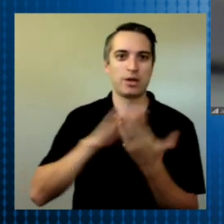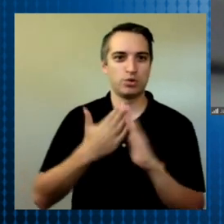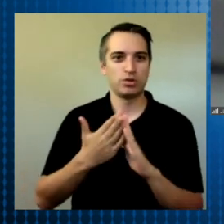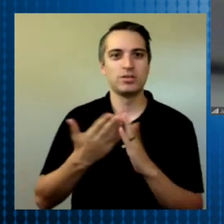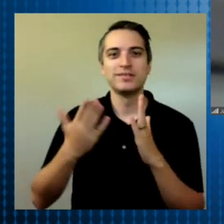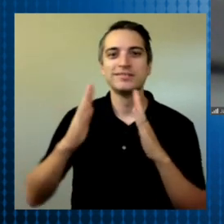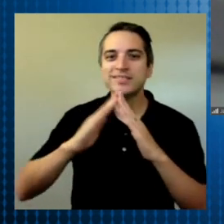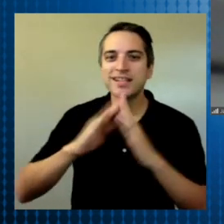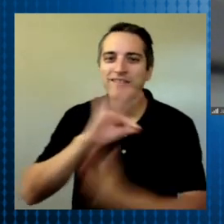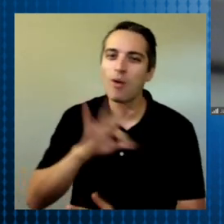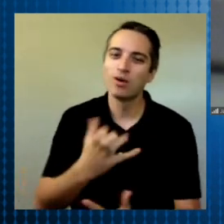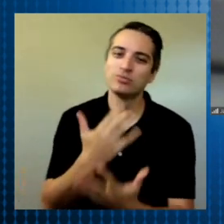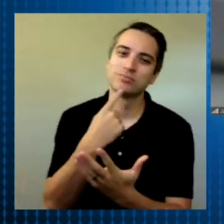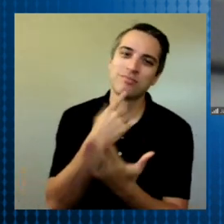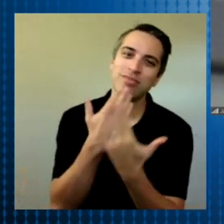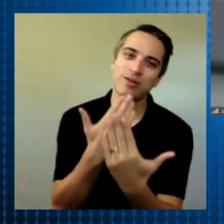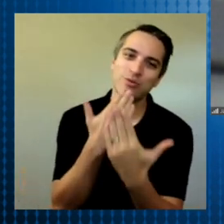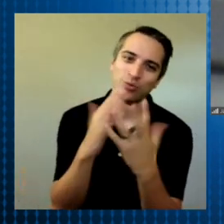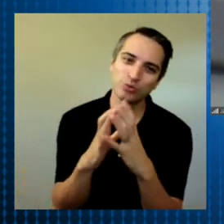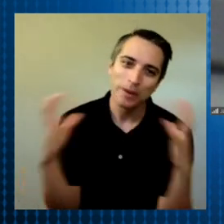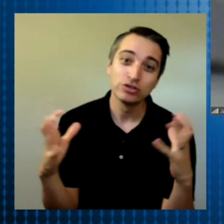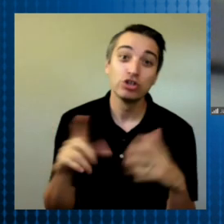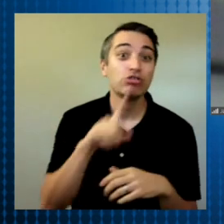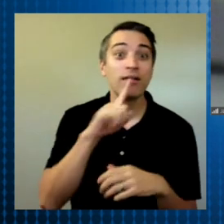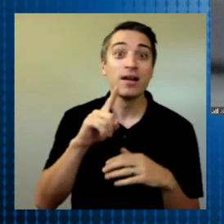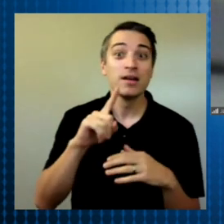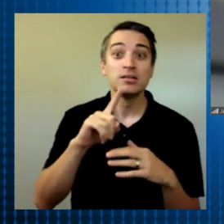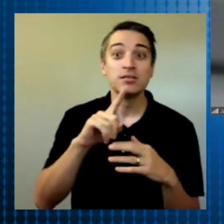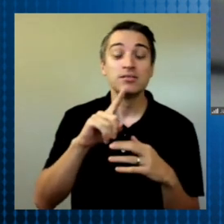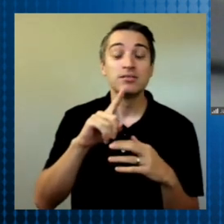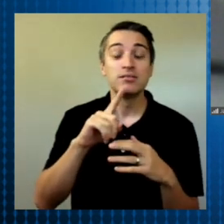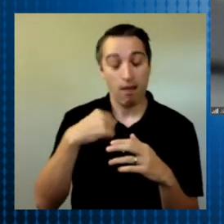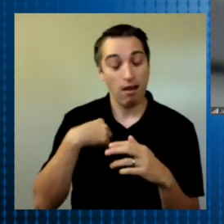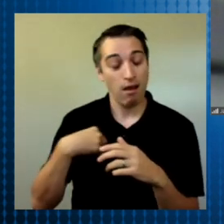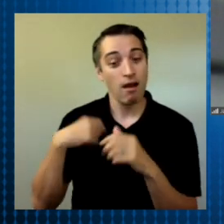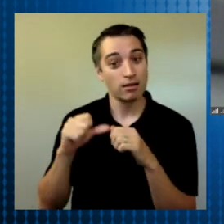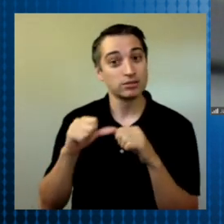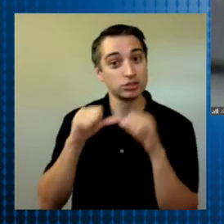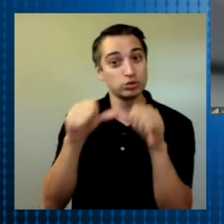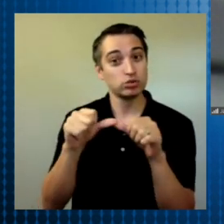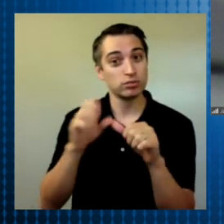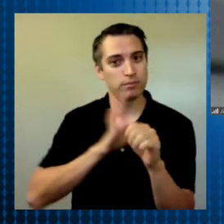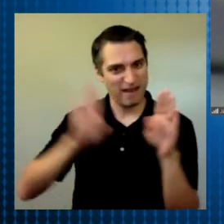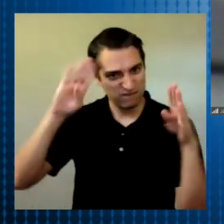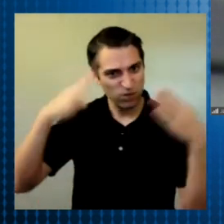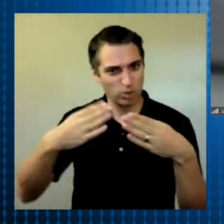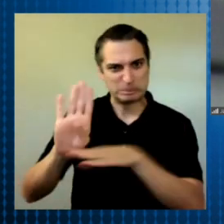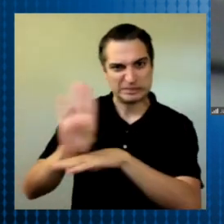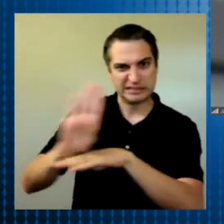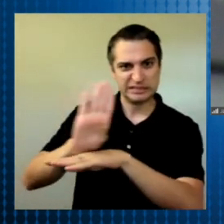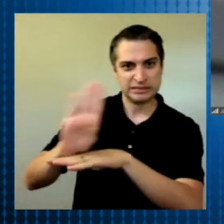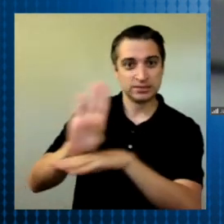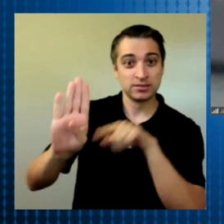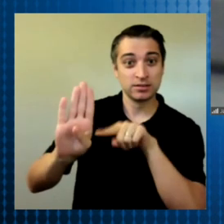just thank you so much for that. And what it led to was me, even though I continue my focus in business,